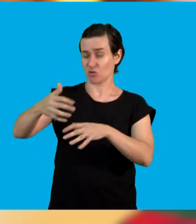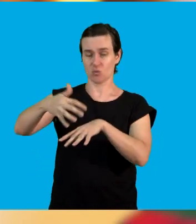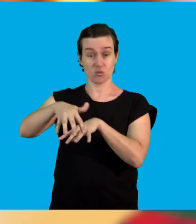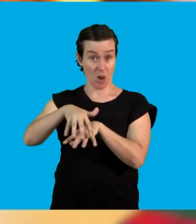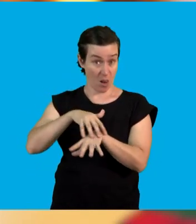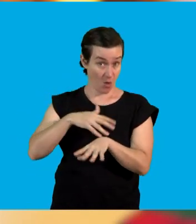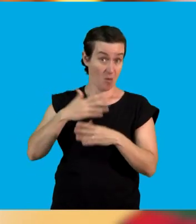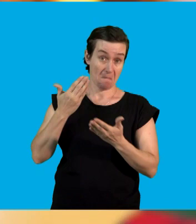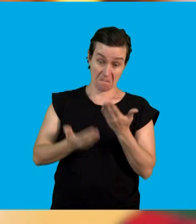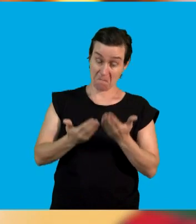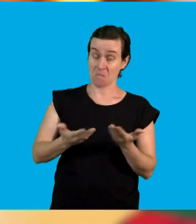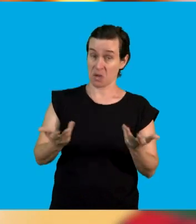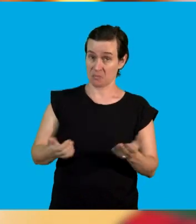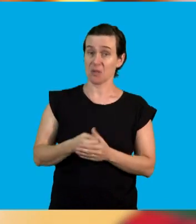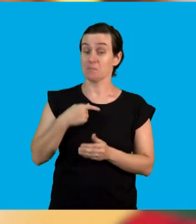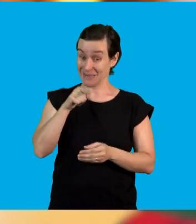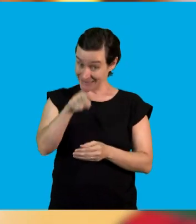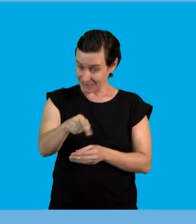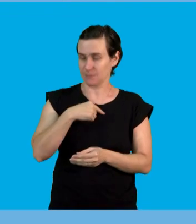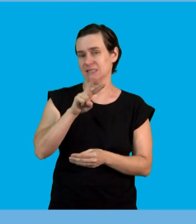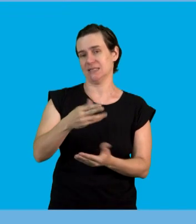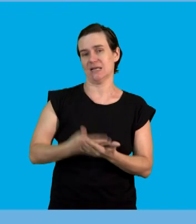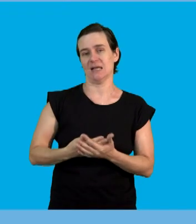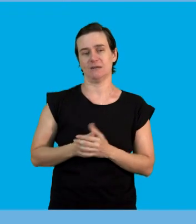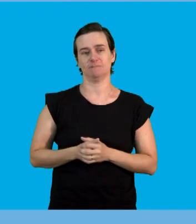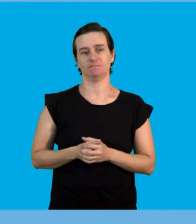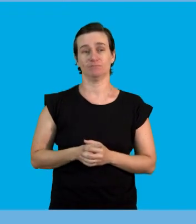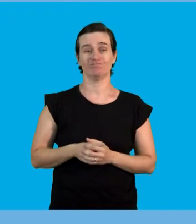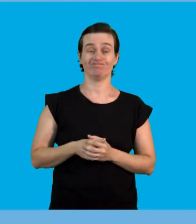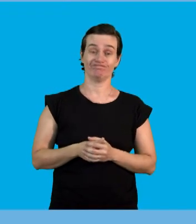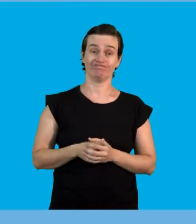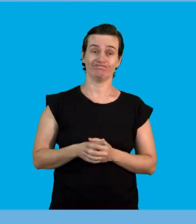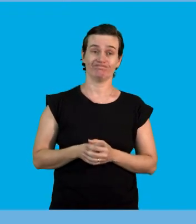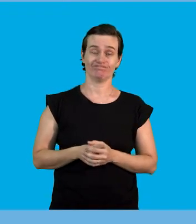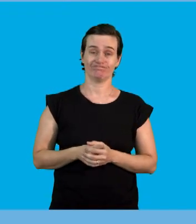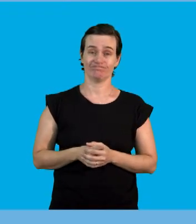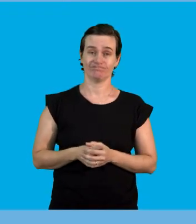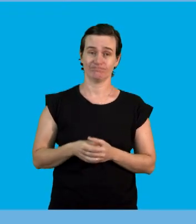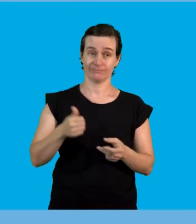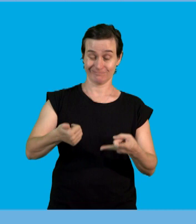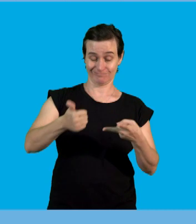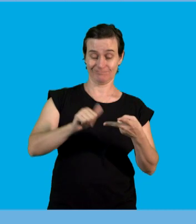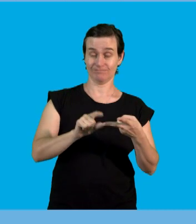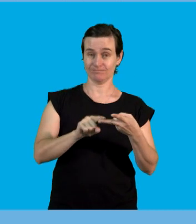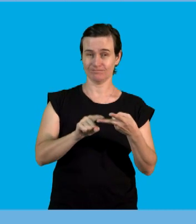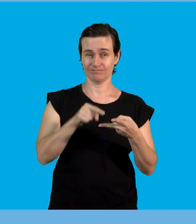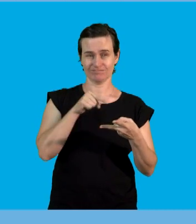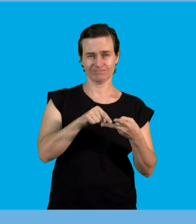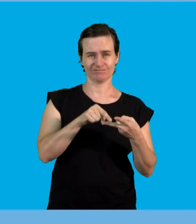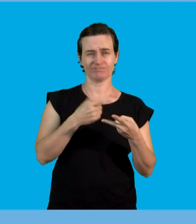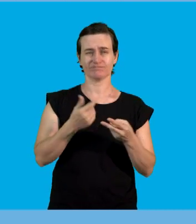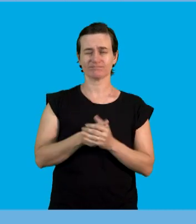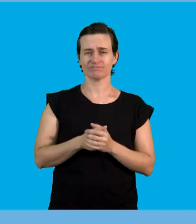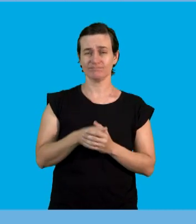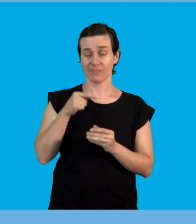of the object is going to increase or decrease, or even come to a standstill. Number two,